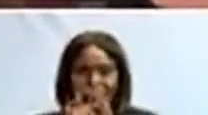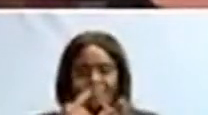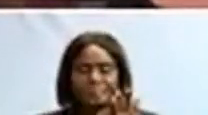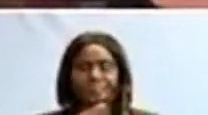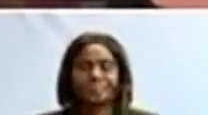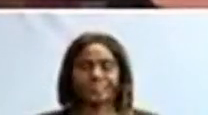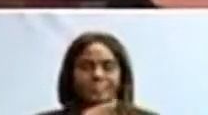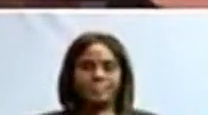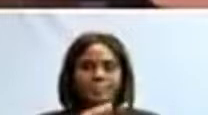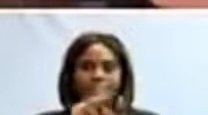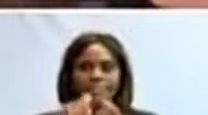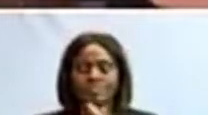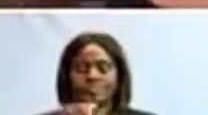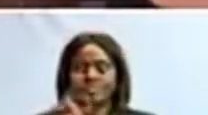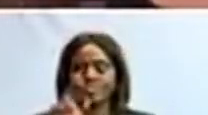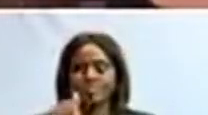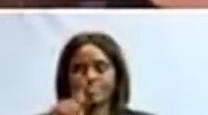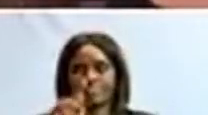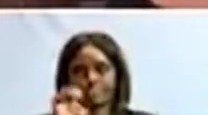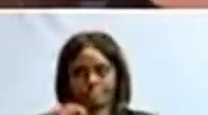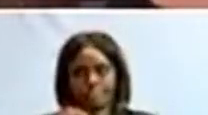lieu of rates.